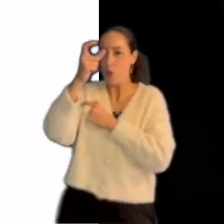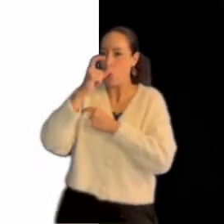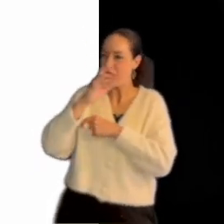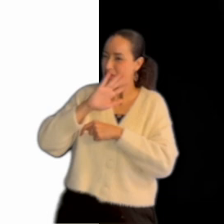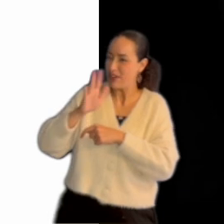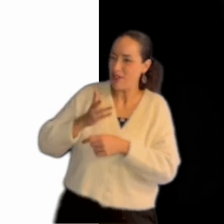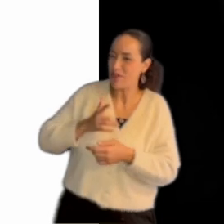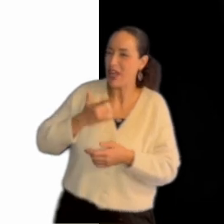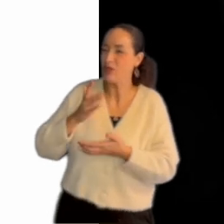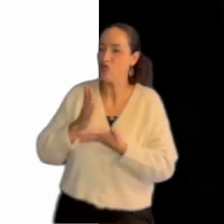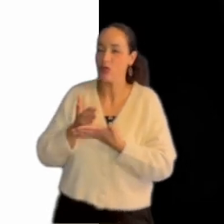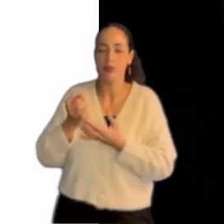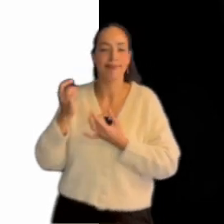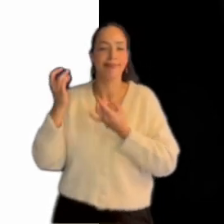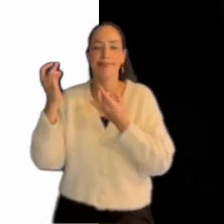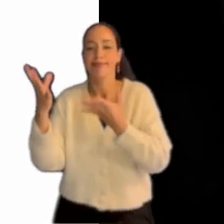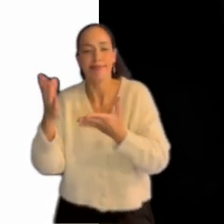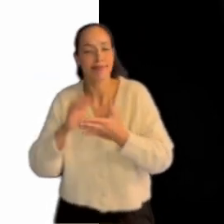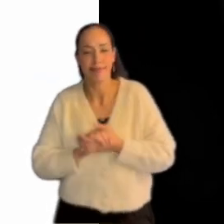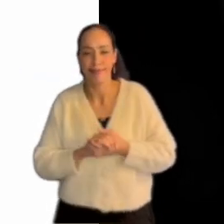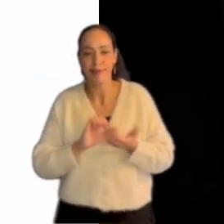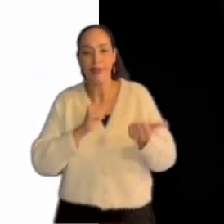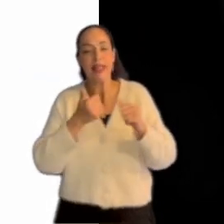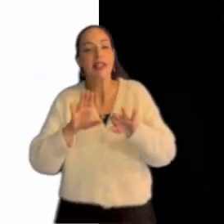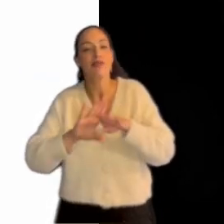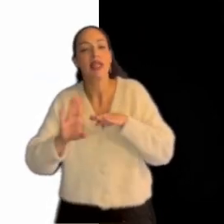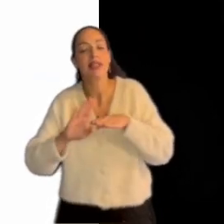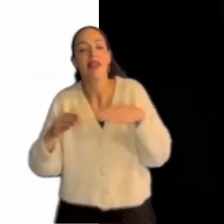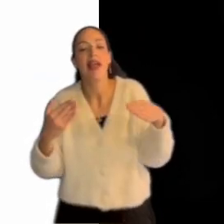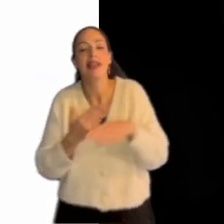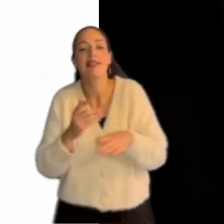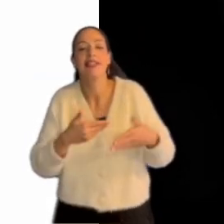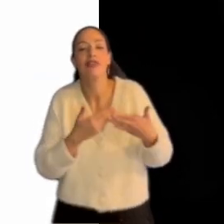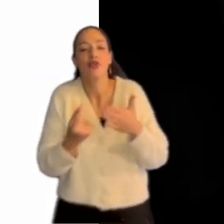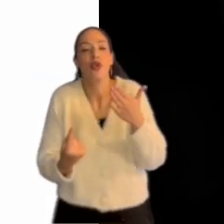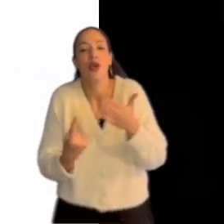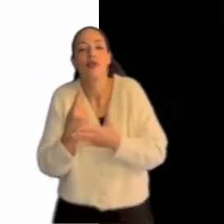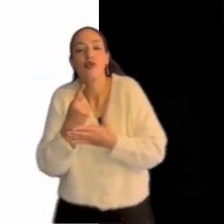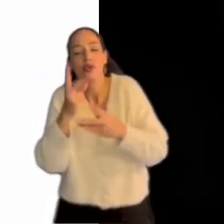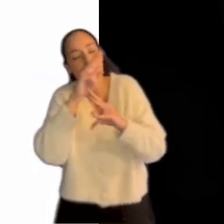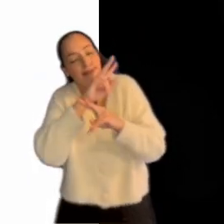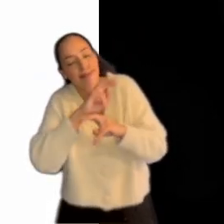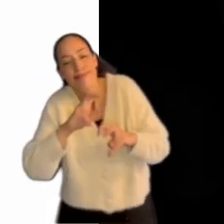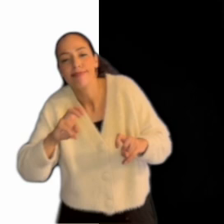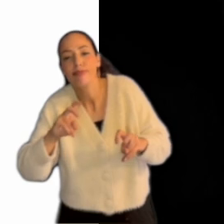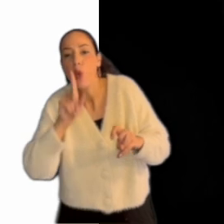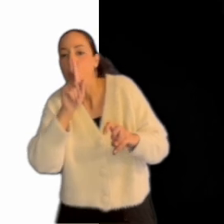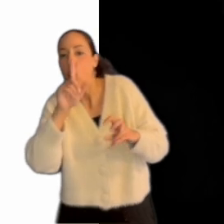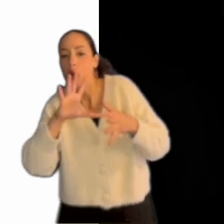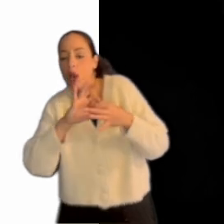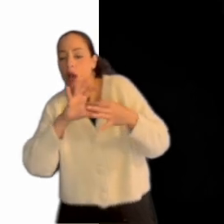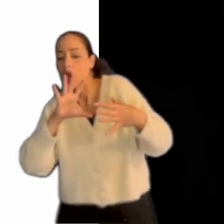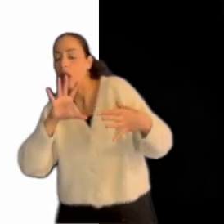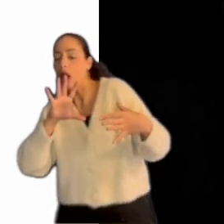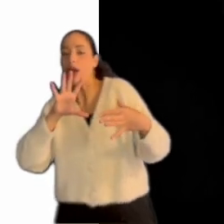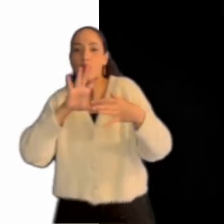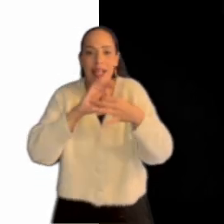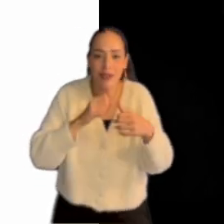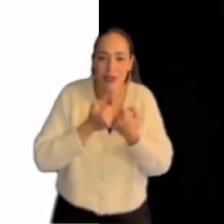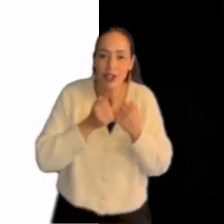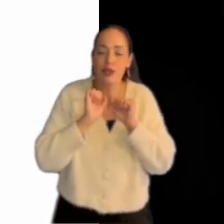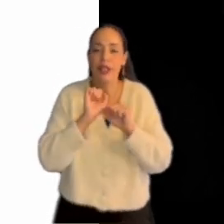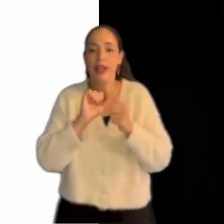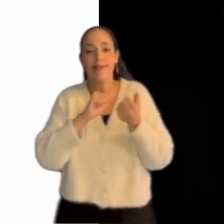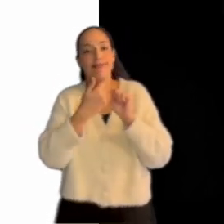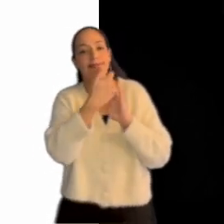opportunity to explore or reconnect with your values. On the following slide, you'll find a list of values from her work. She suggests selecting the